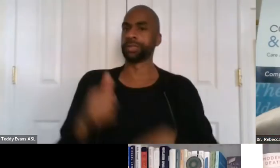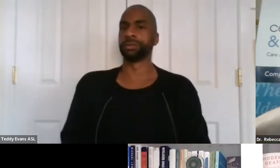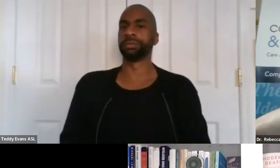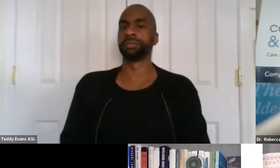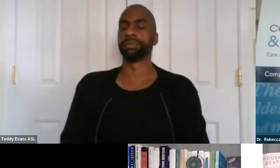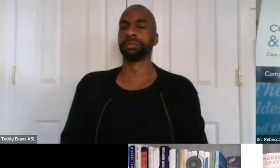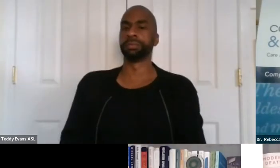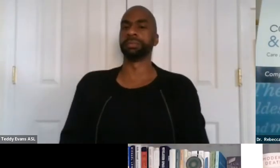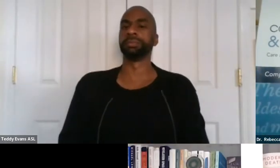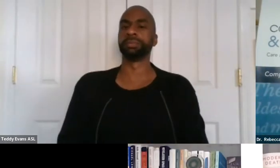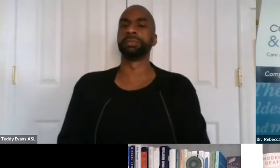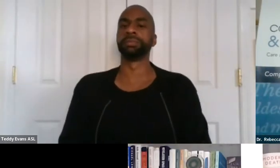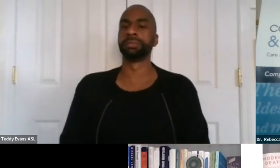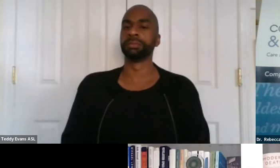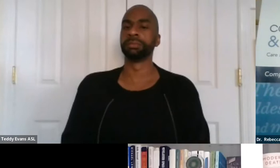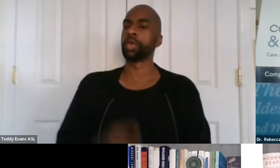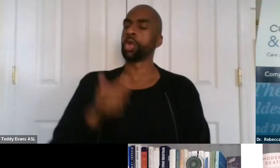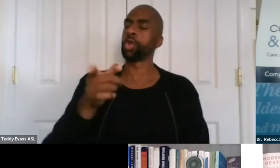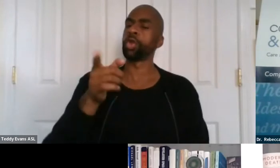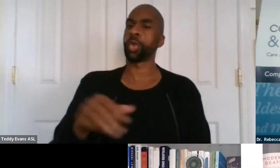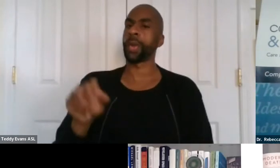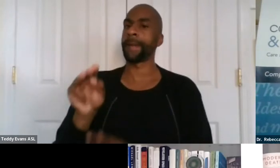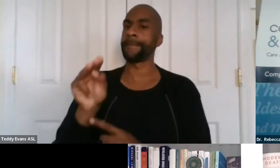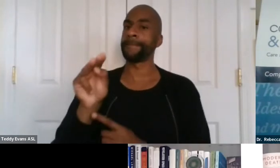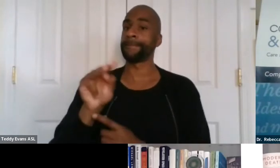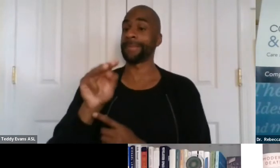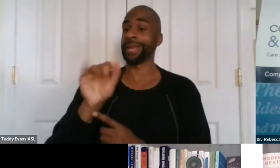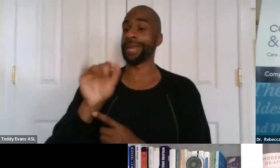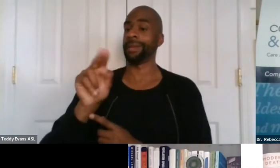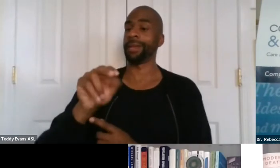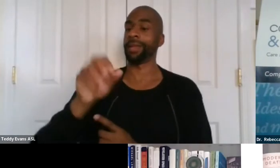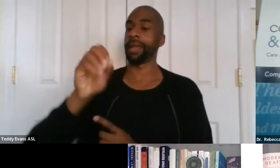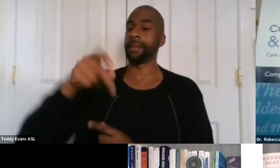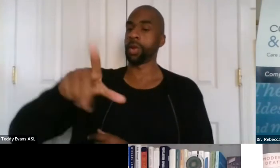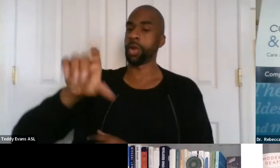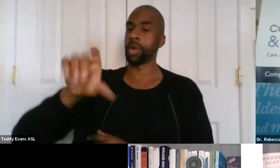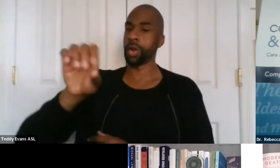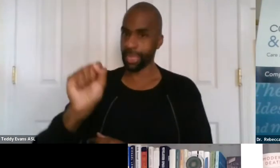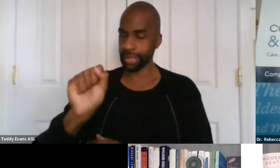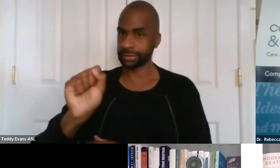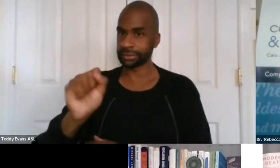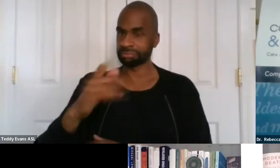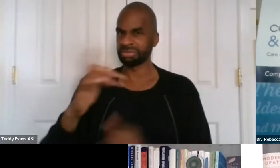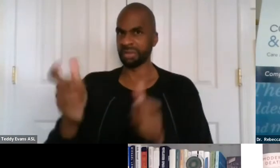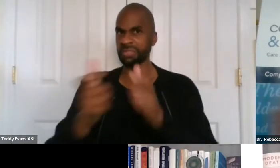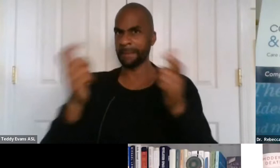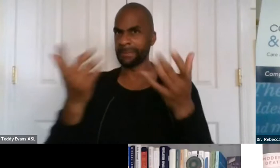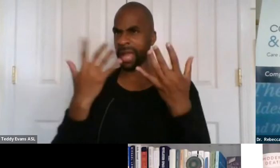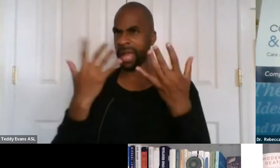of our major health systems is affiliated with the Penny George Center for Health and Healing, which is